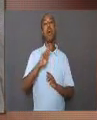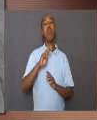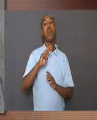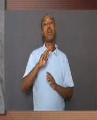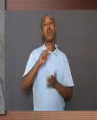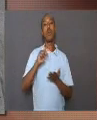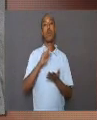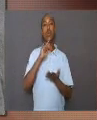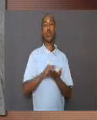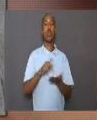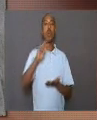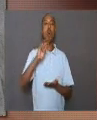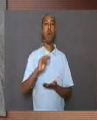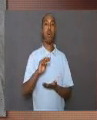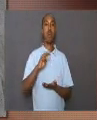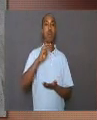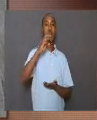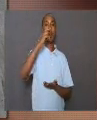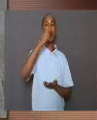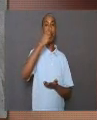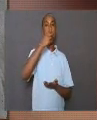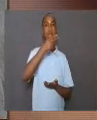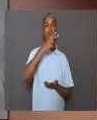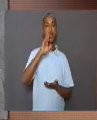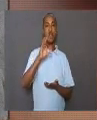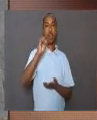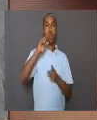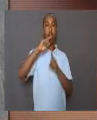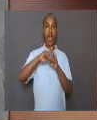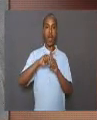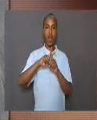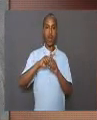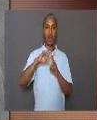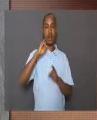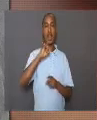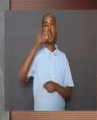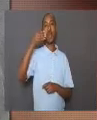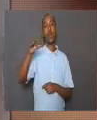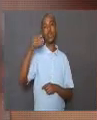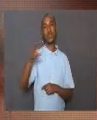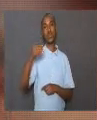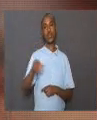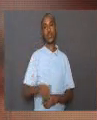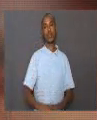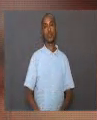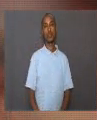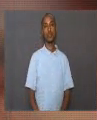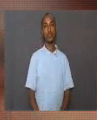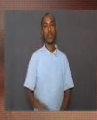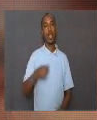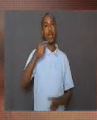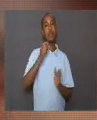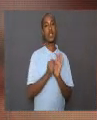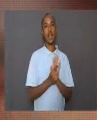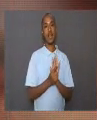protons or hydronium ions in an aqueous solution. For